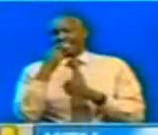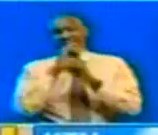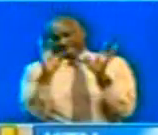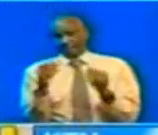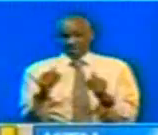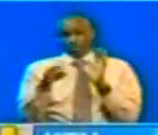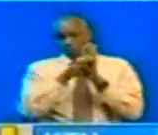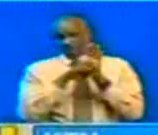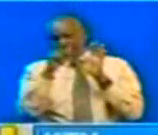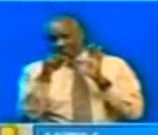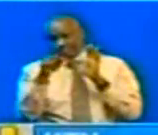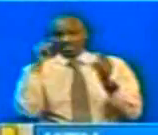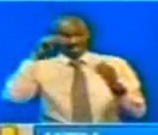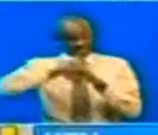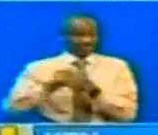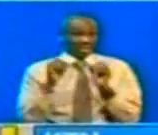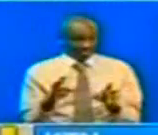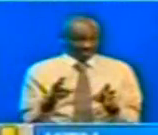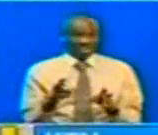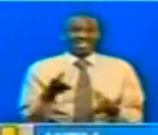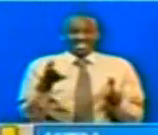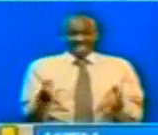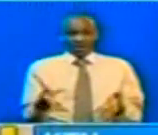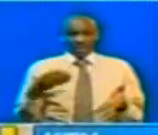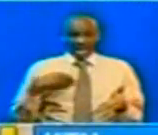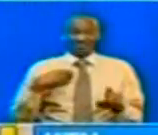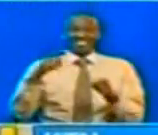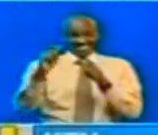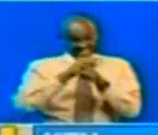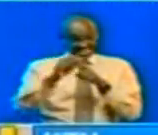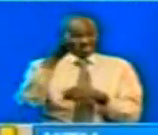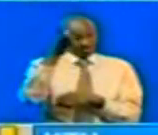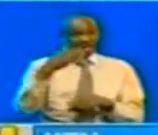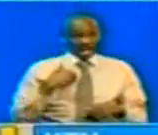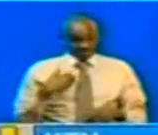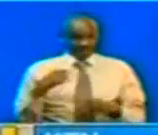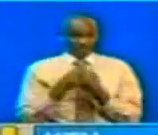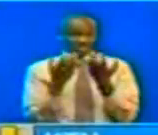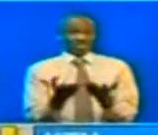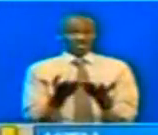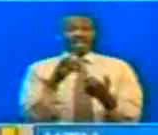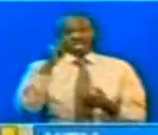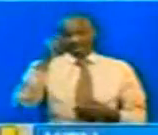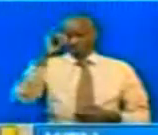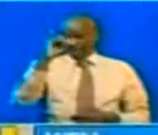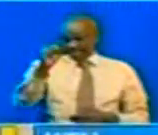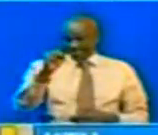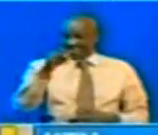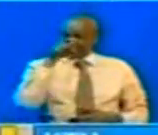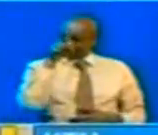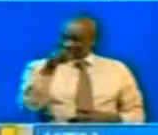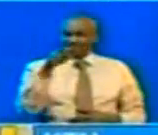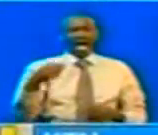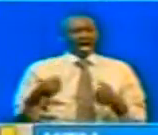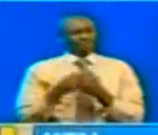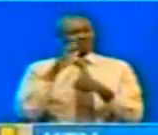of what the program entails. The paramilitary training that is going on in NYS has been carried